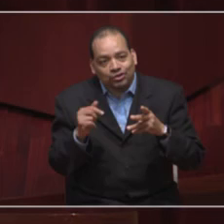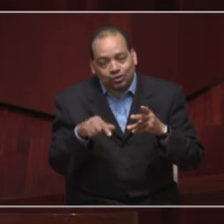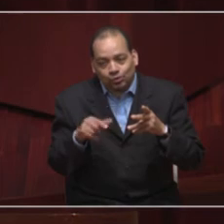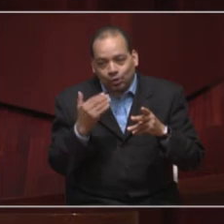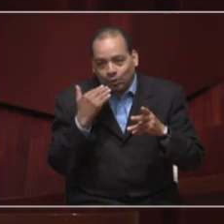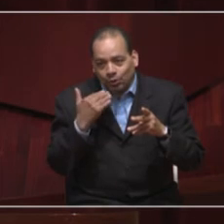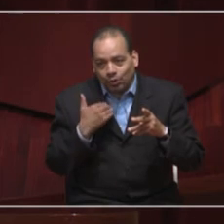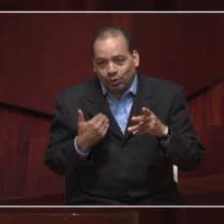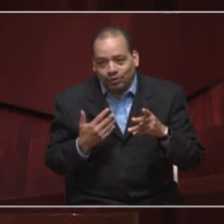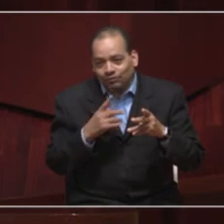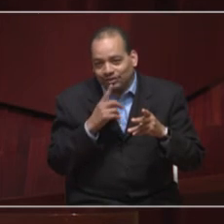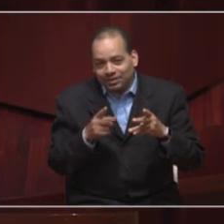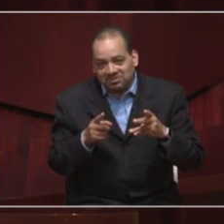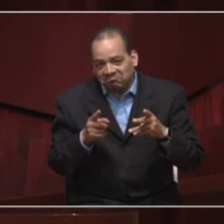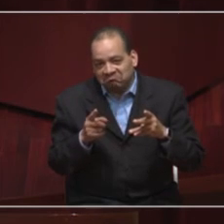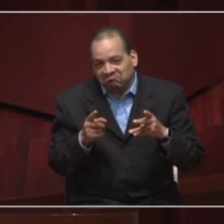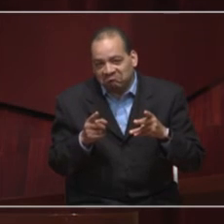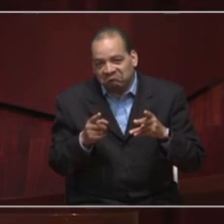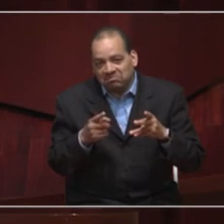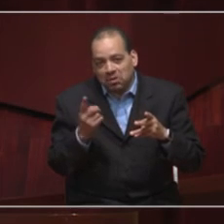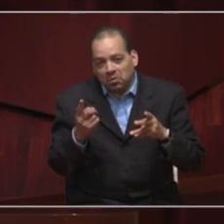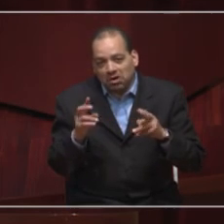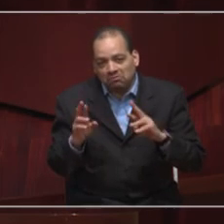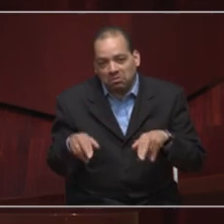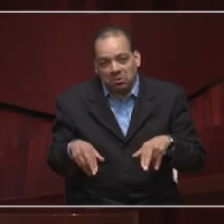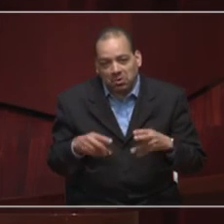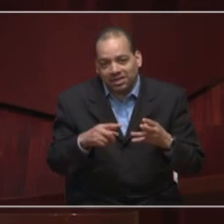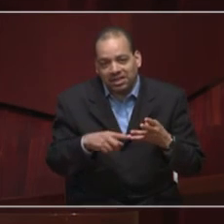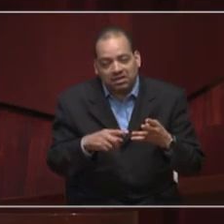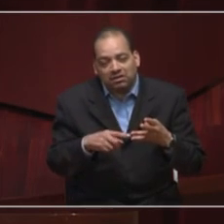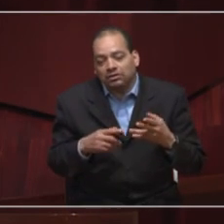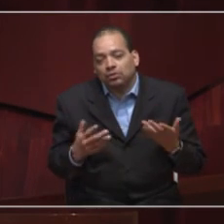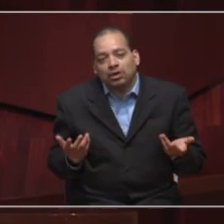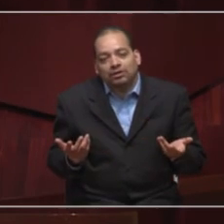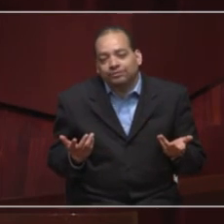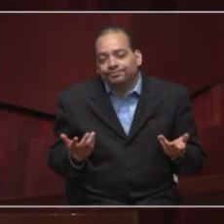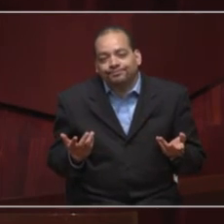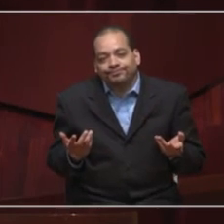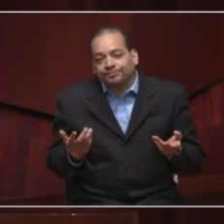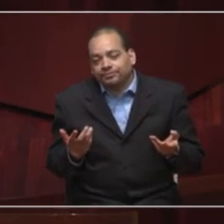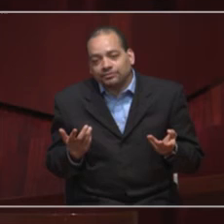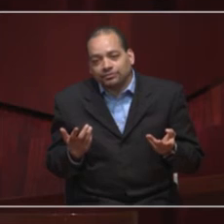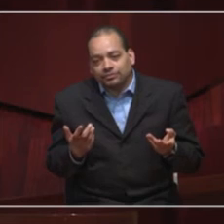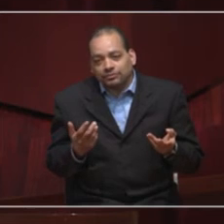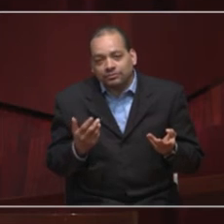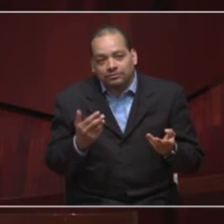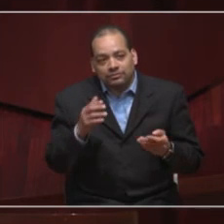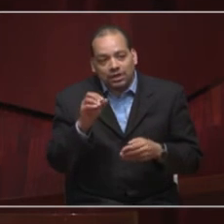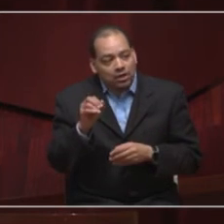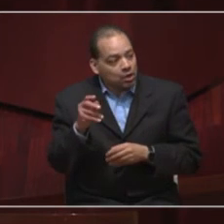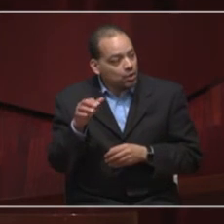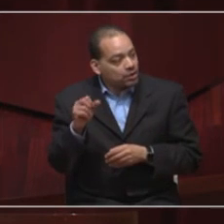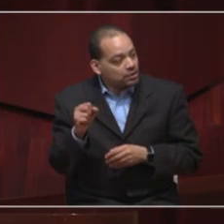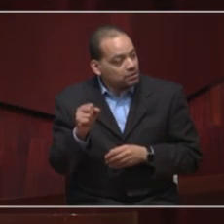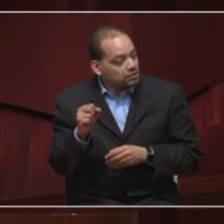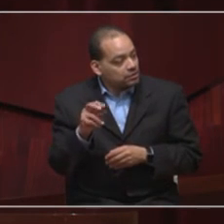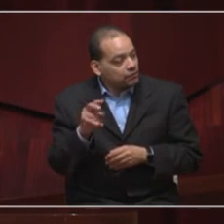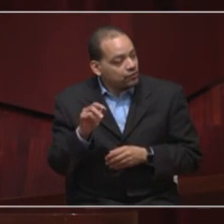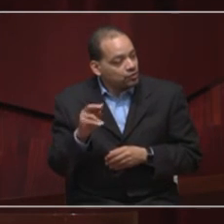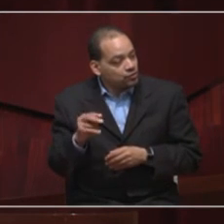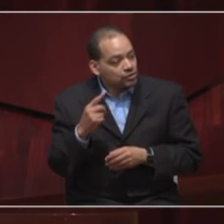report that you can get out of the ARCIS customer portal is the ARCIS-born version of